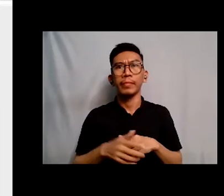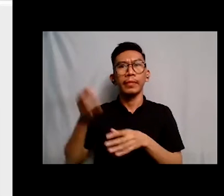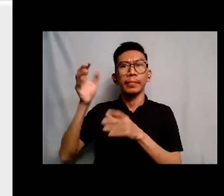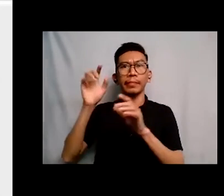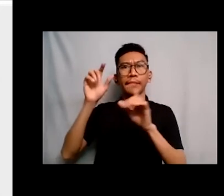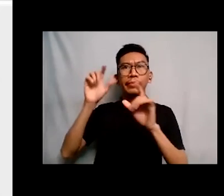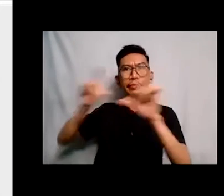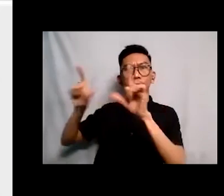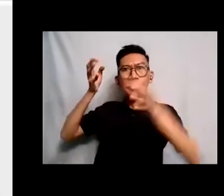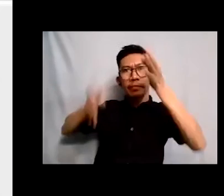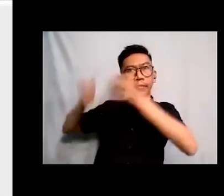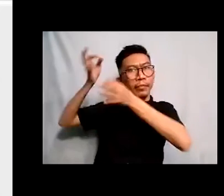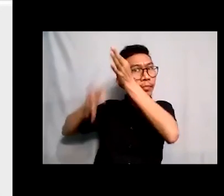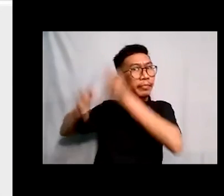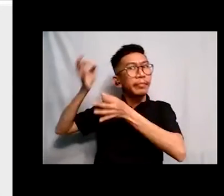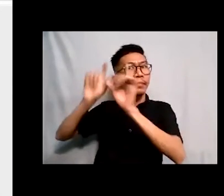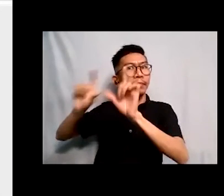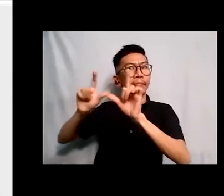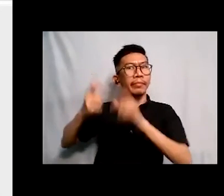Meng here.